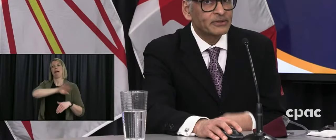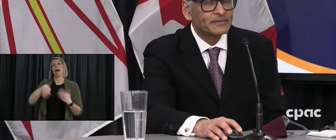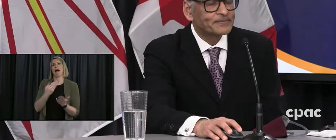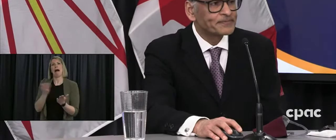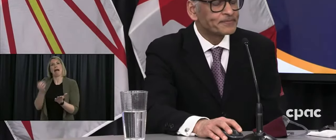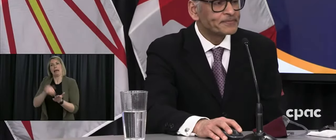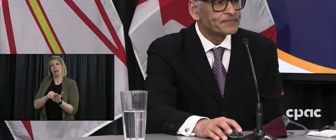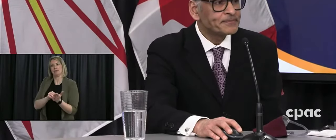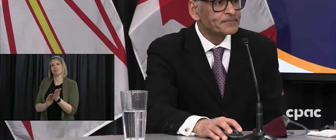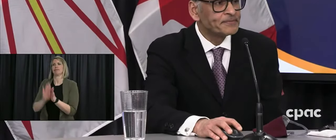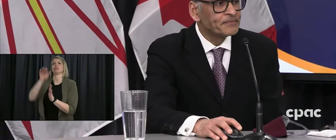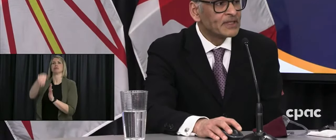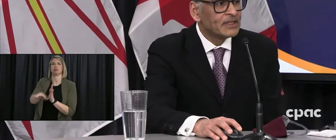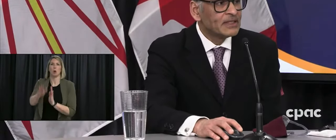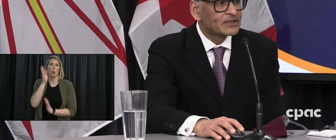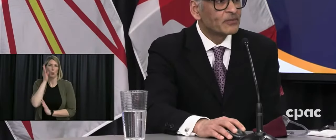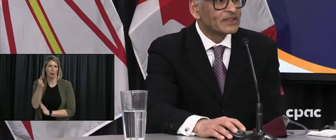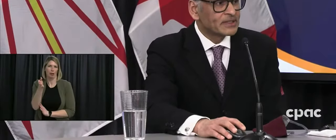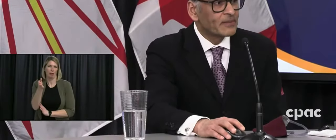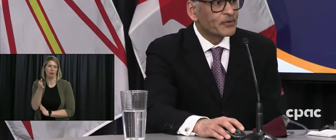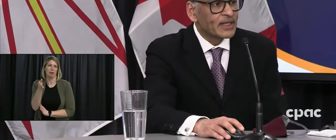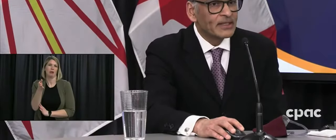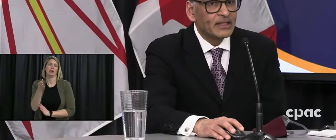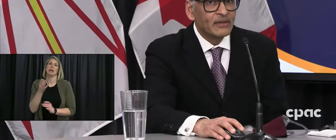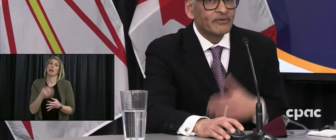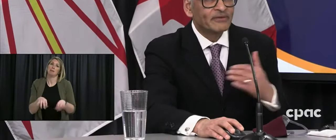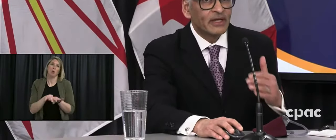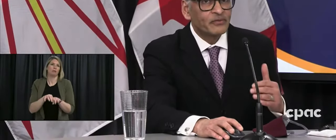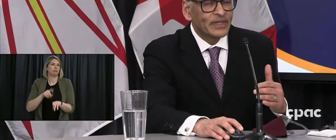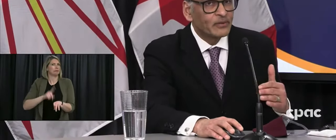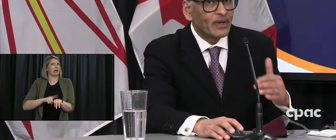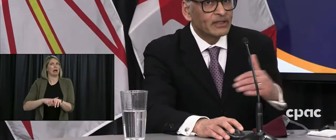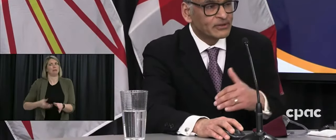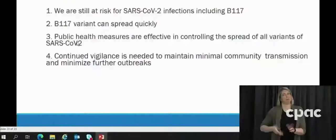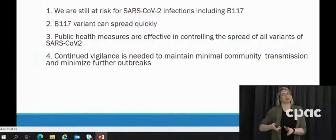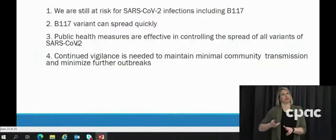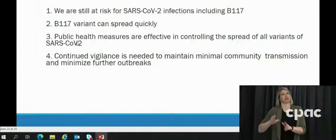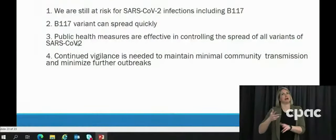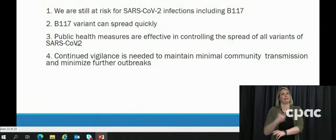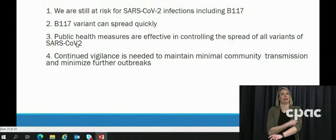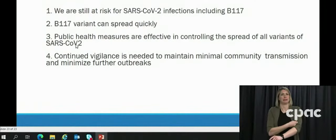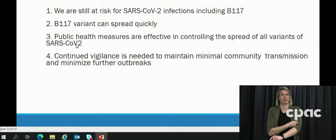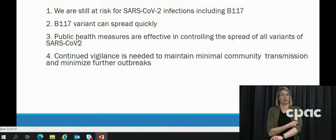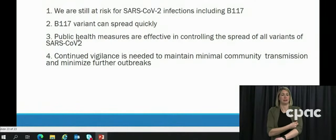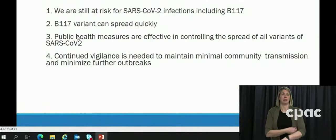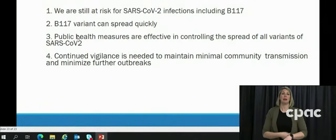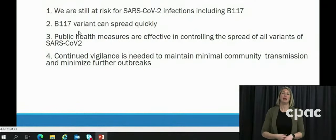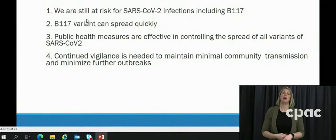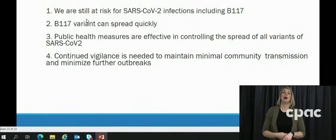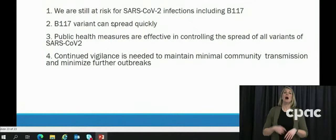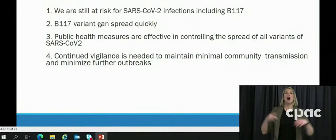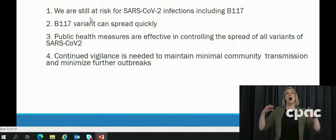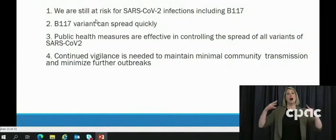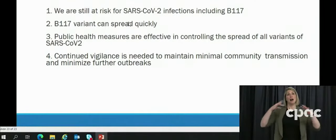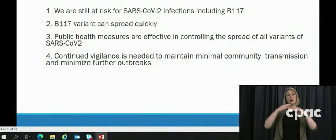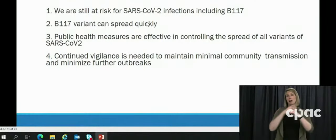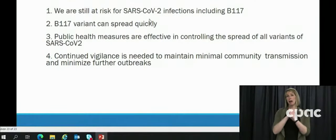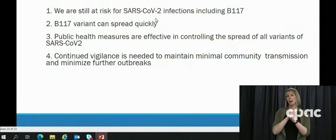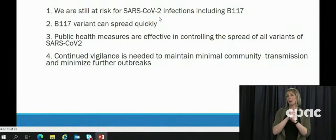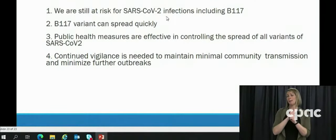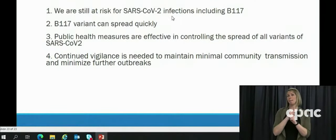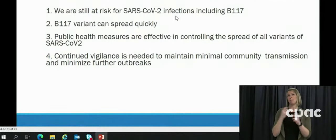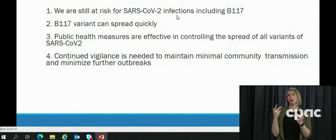Newfoundlanders. So in summary we've done really well in controlling this outbreak we realize that now